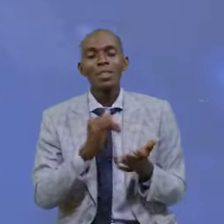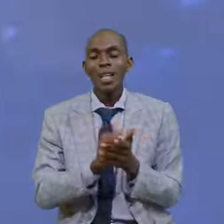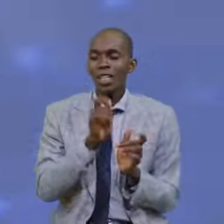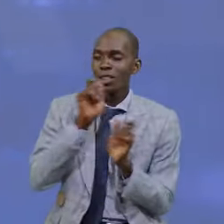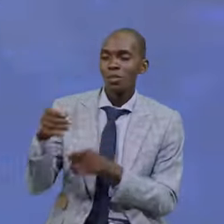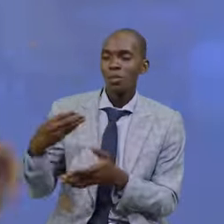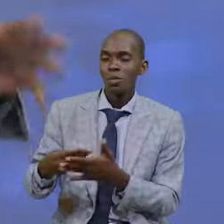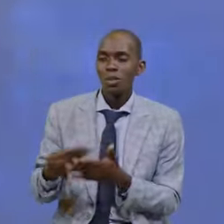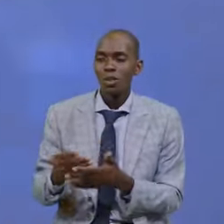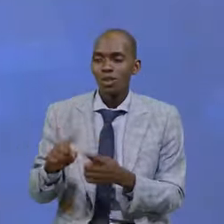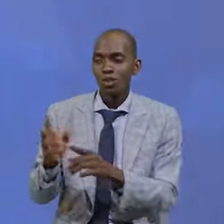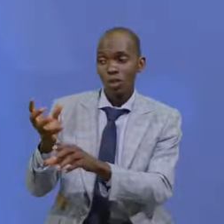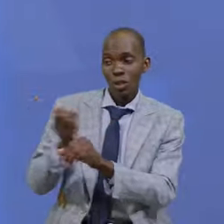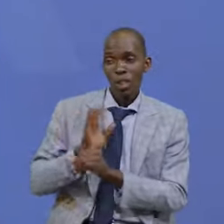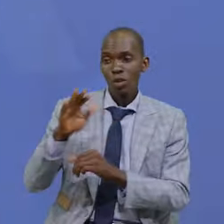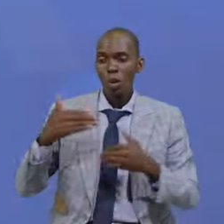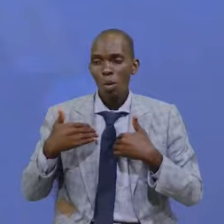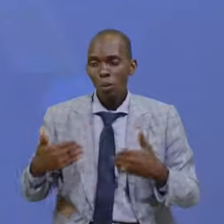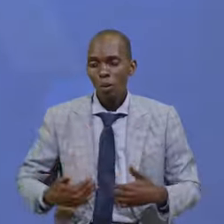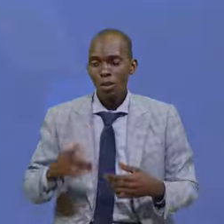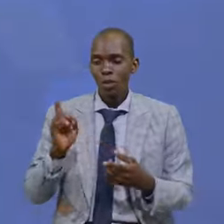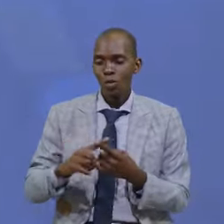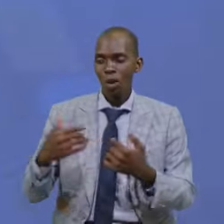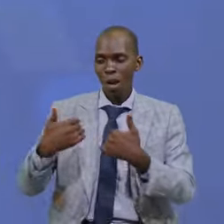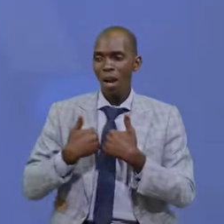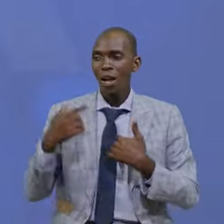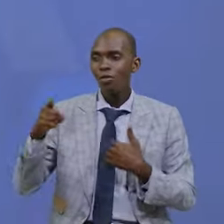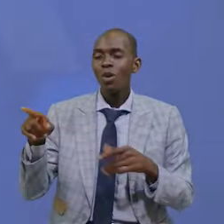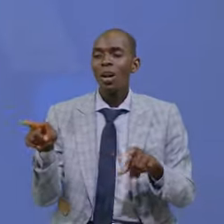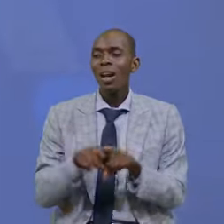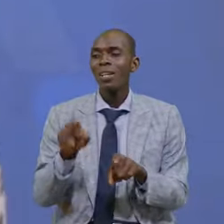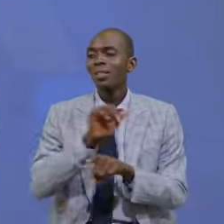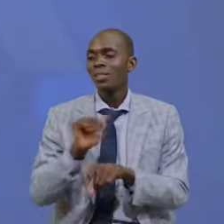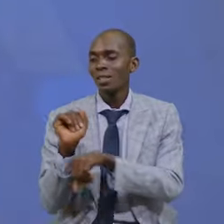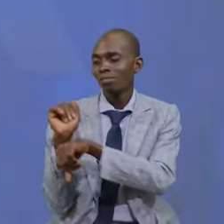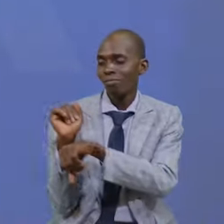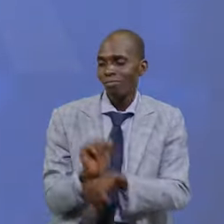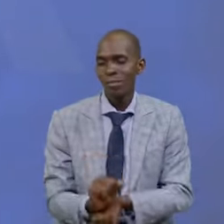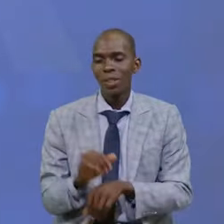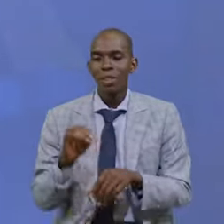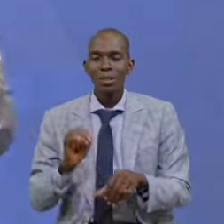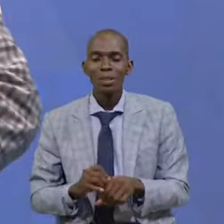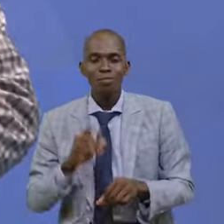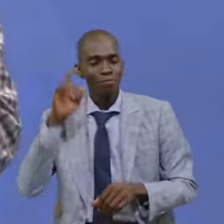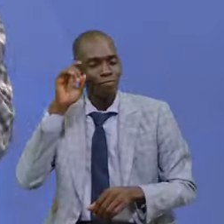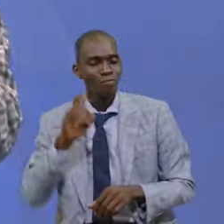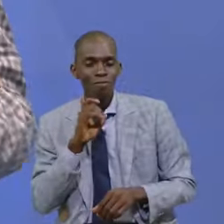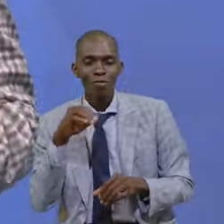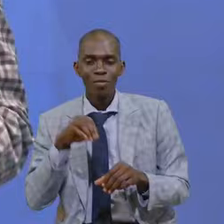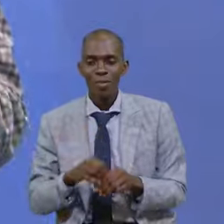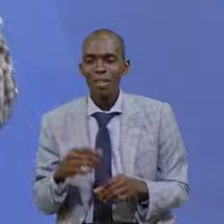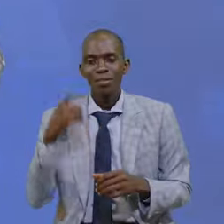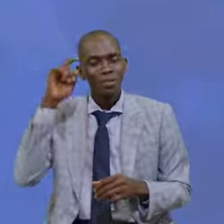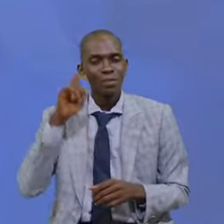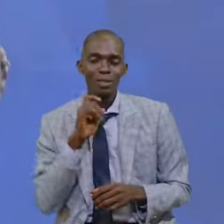your body and to have you as a slave of sensuality. His goal is not to promote